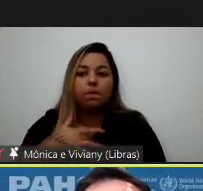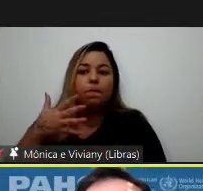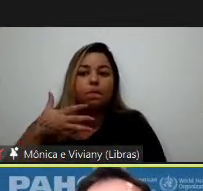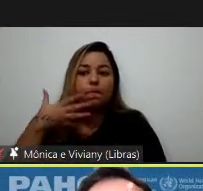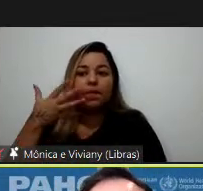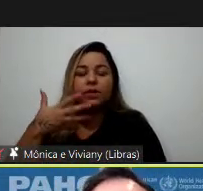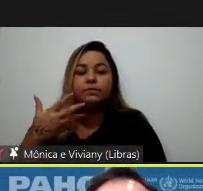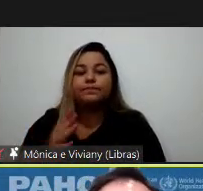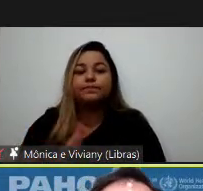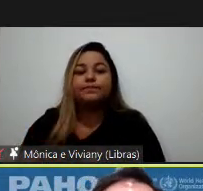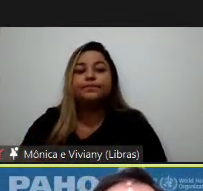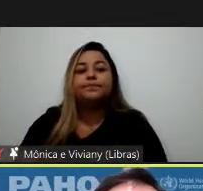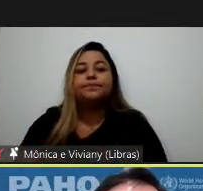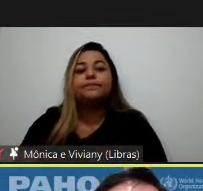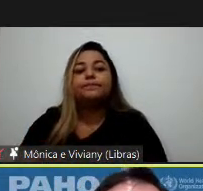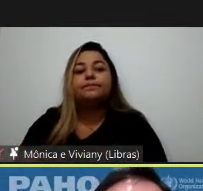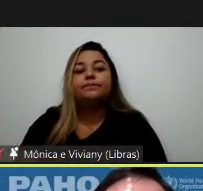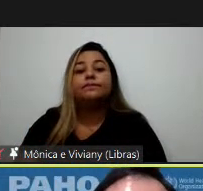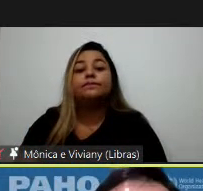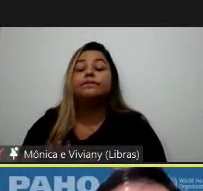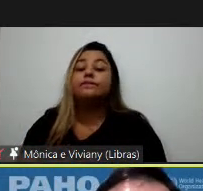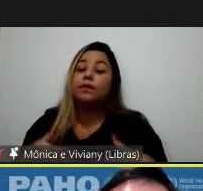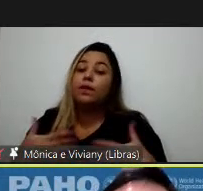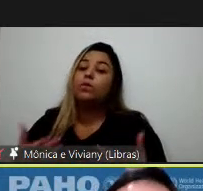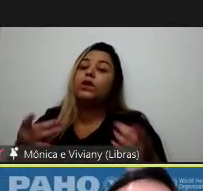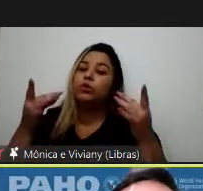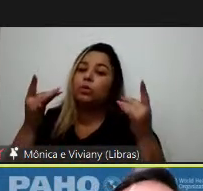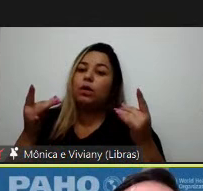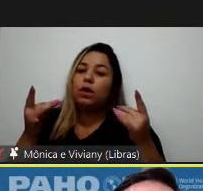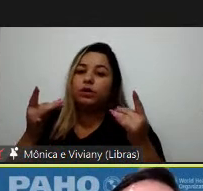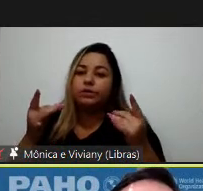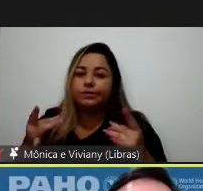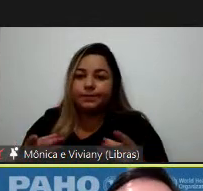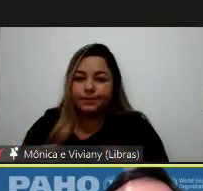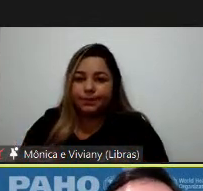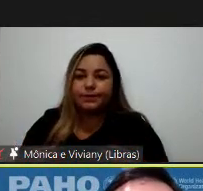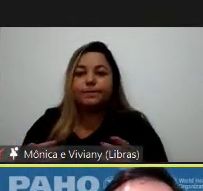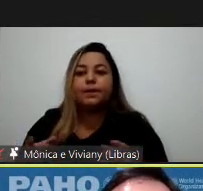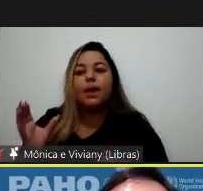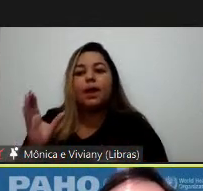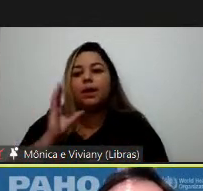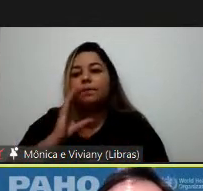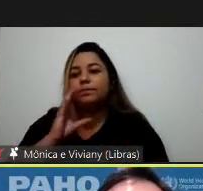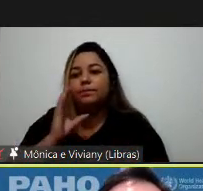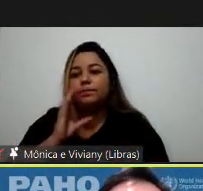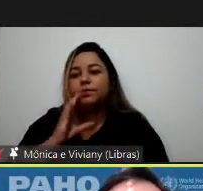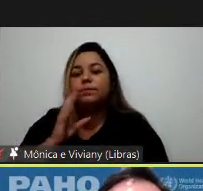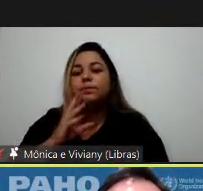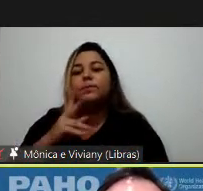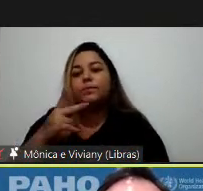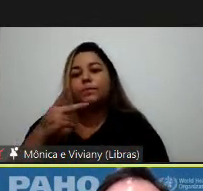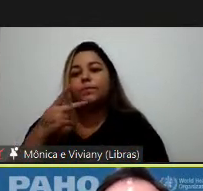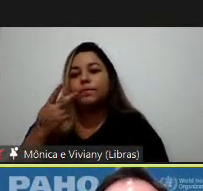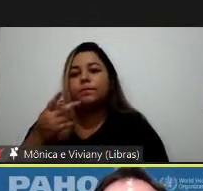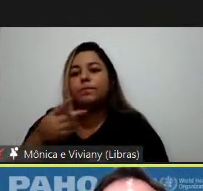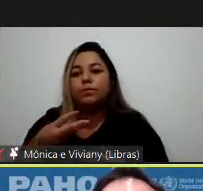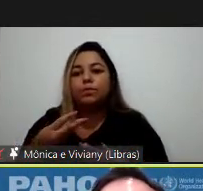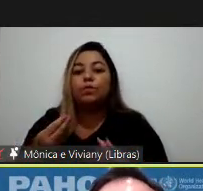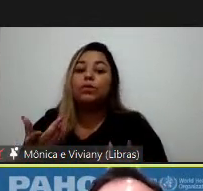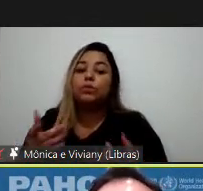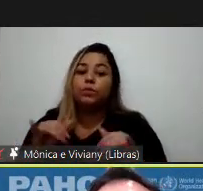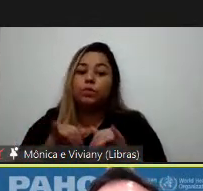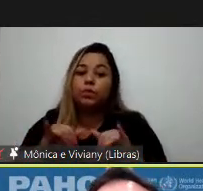other lectures that were before me. Well, I get here into the detail that in a brief way, I'm not going